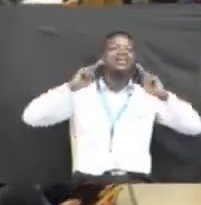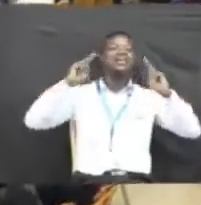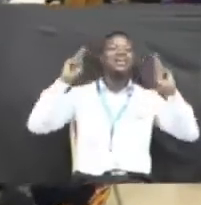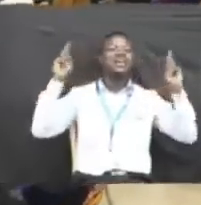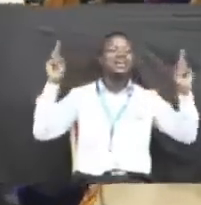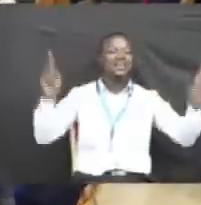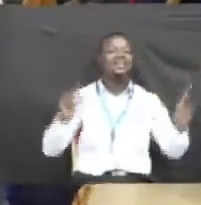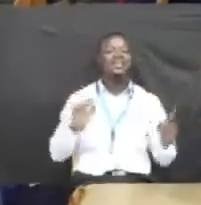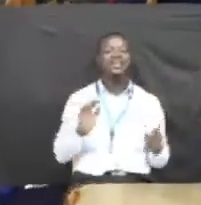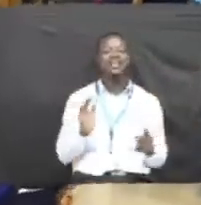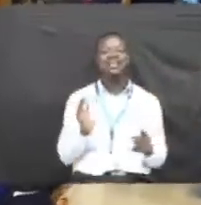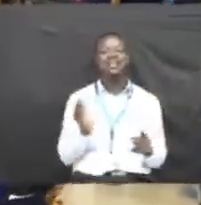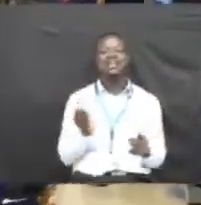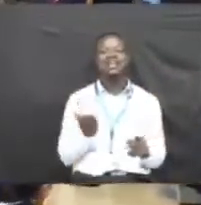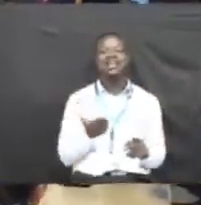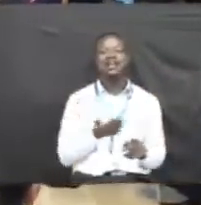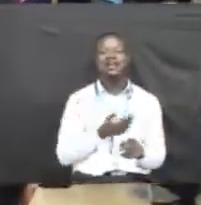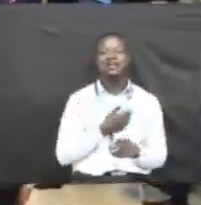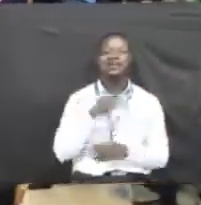Hallelujah.